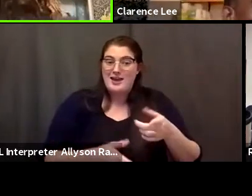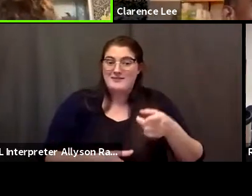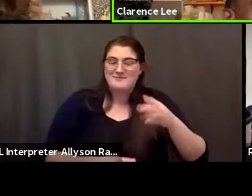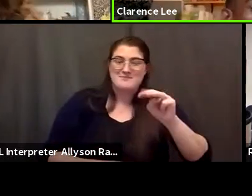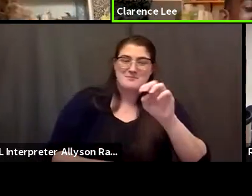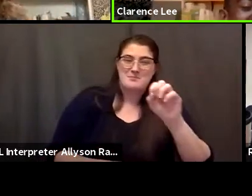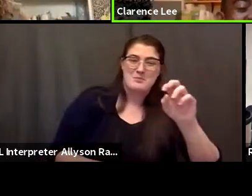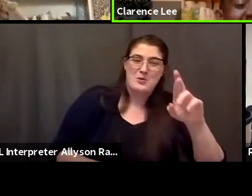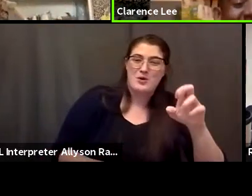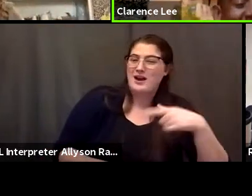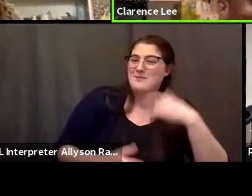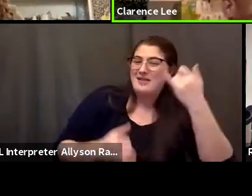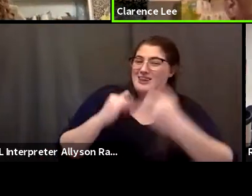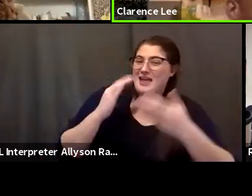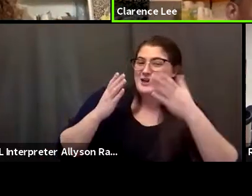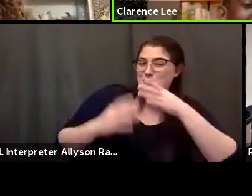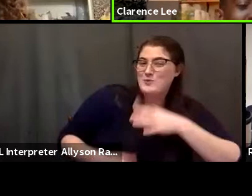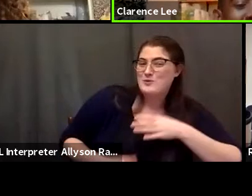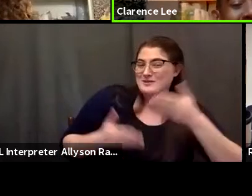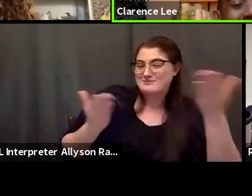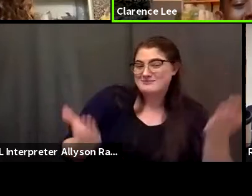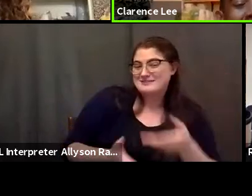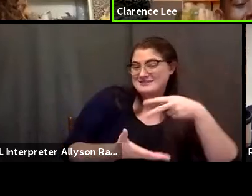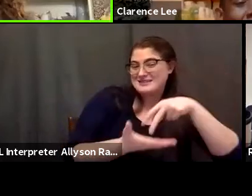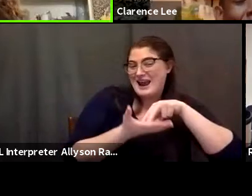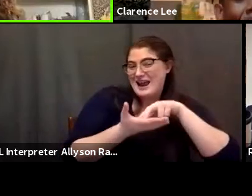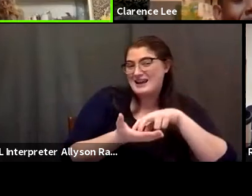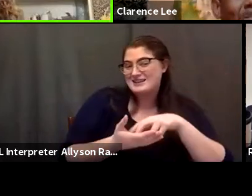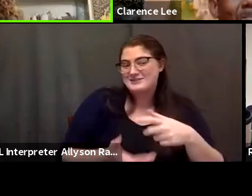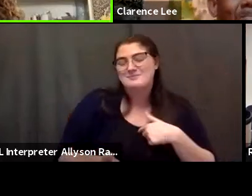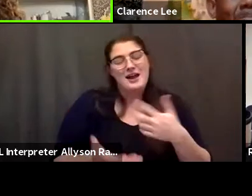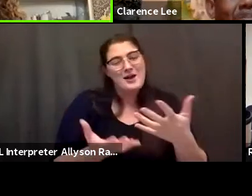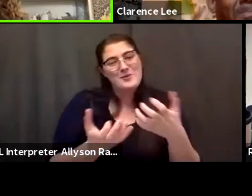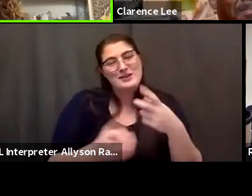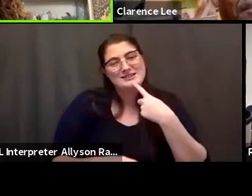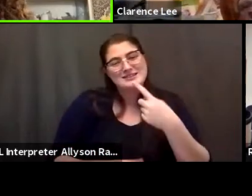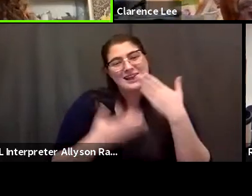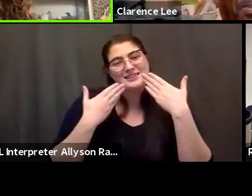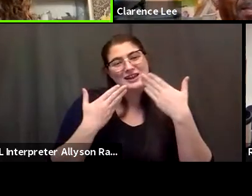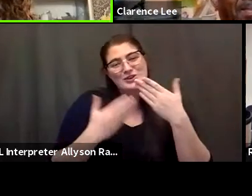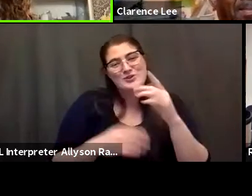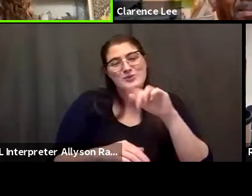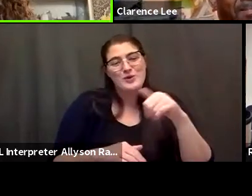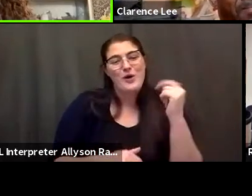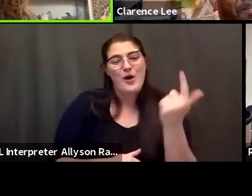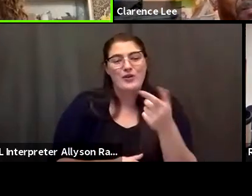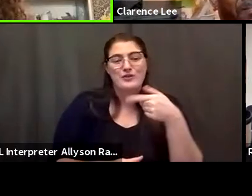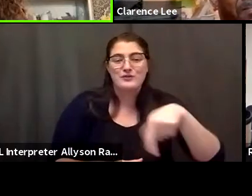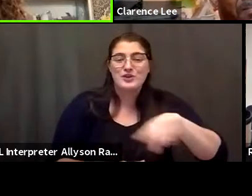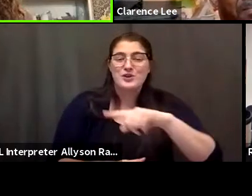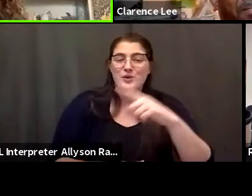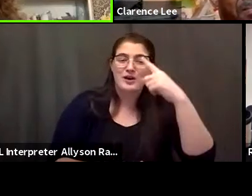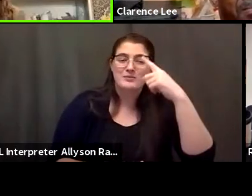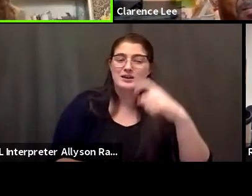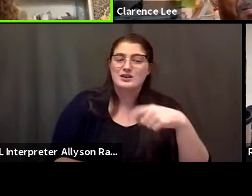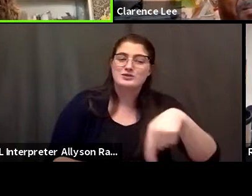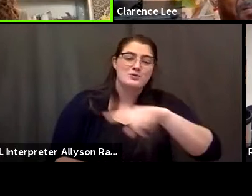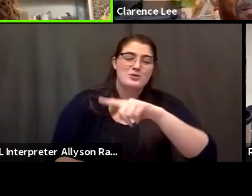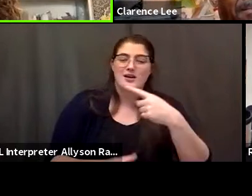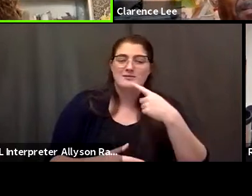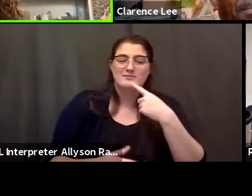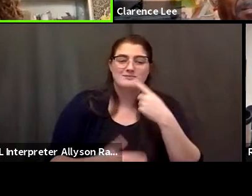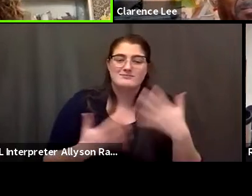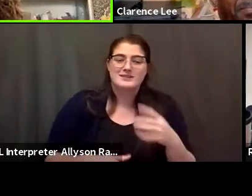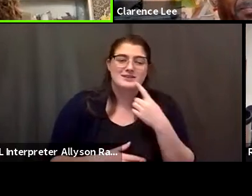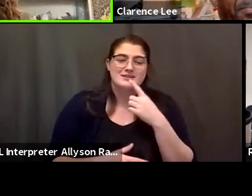guess. Yes. But I just want to say thank you to all of you, because I think you've all said it,